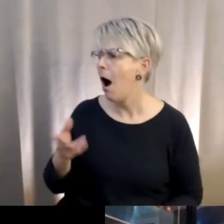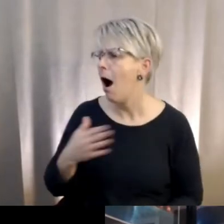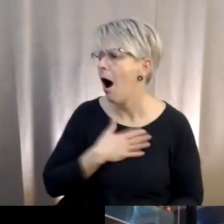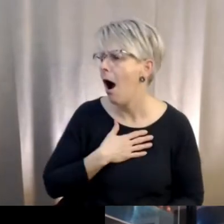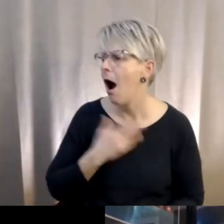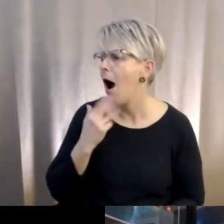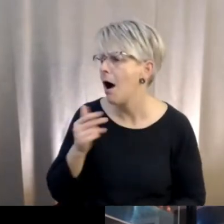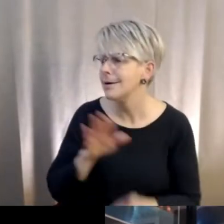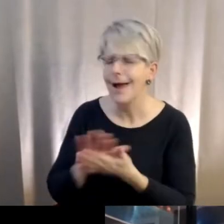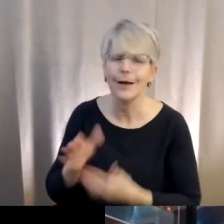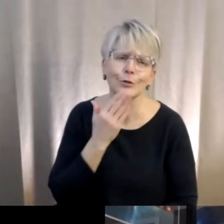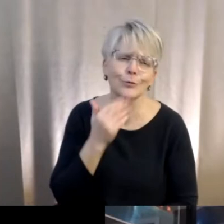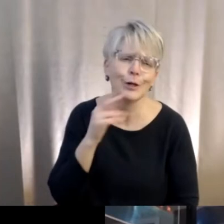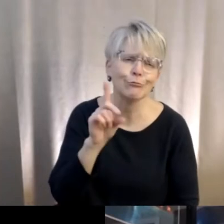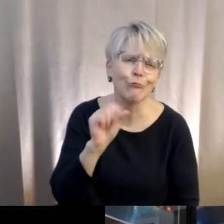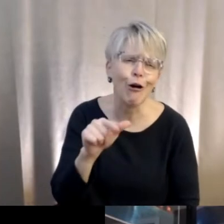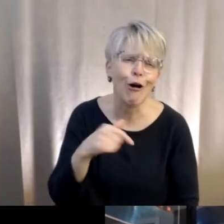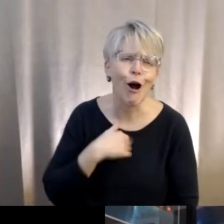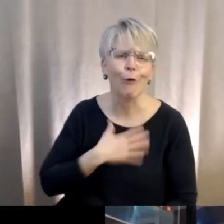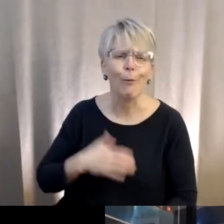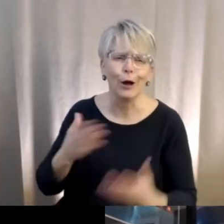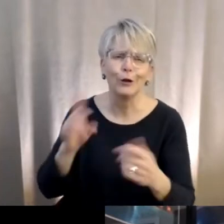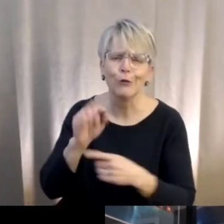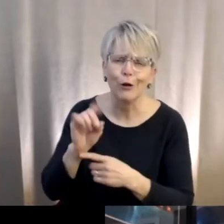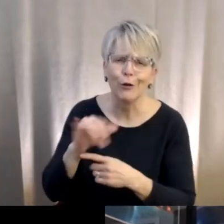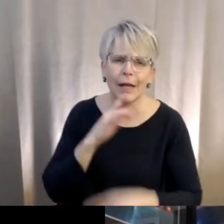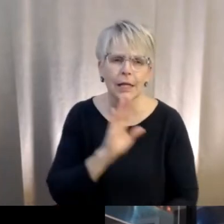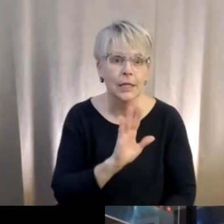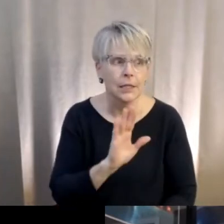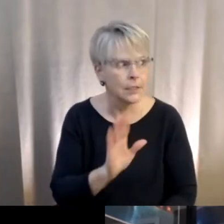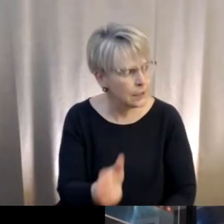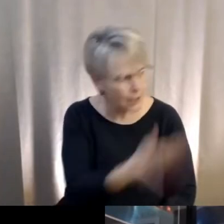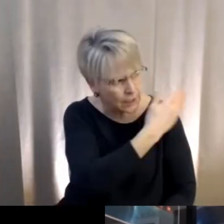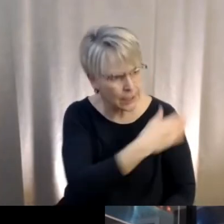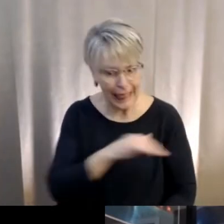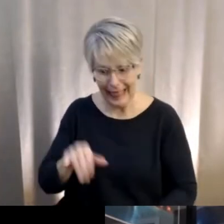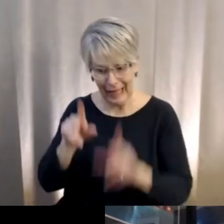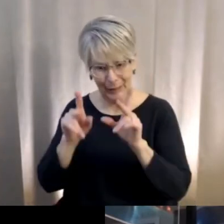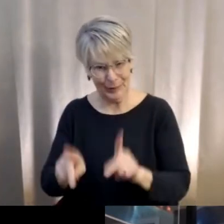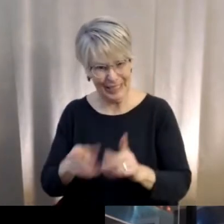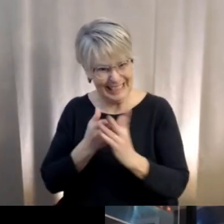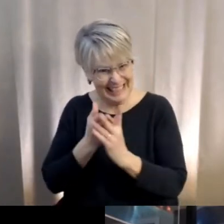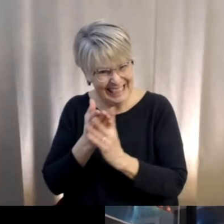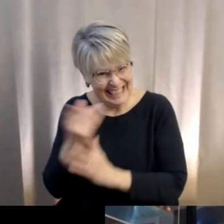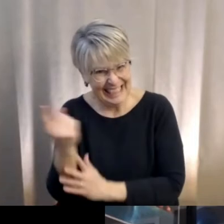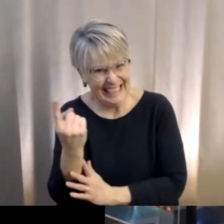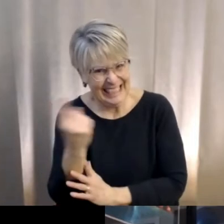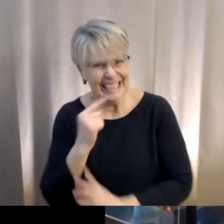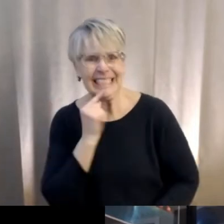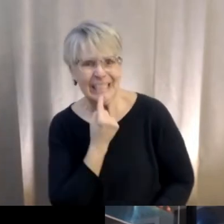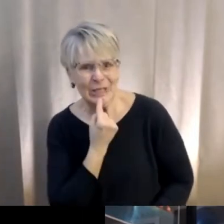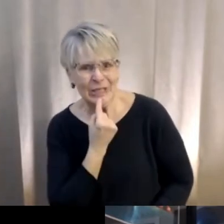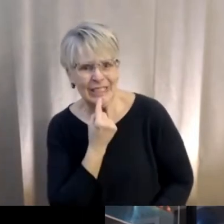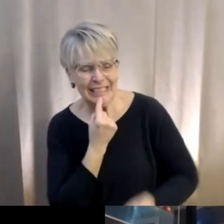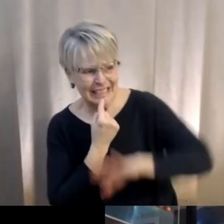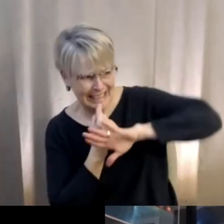How nice. What a sweet dog you have. I'd like my dog to do that. Well, it's like this person is actually going through something physiologically and internally. Could